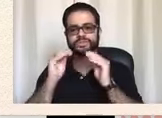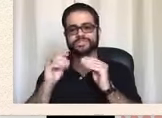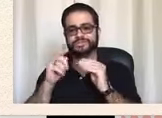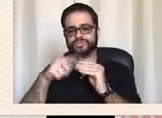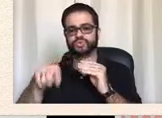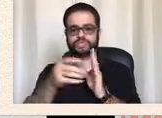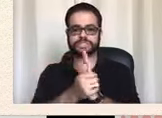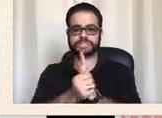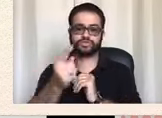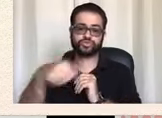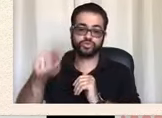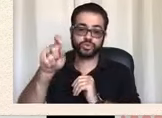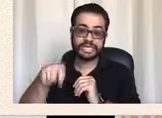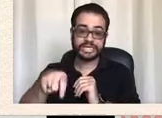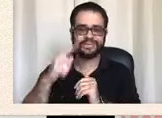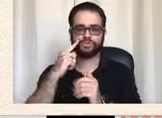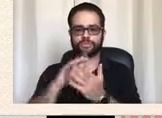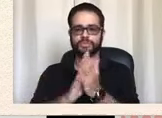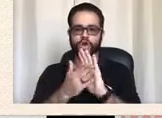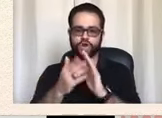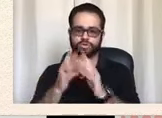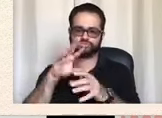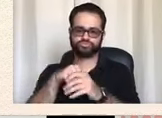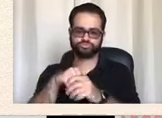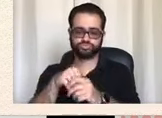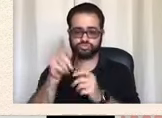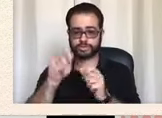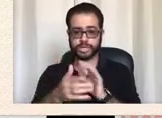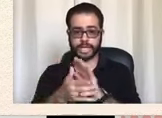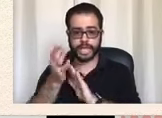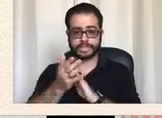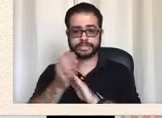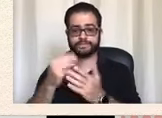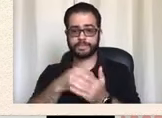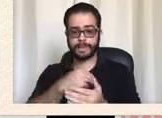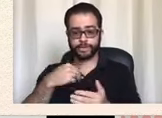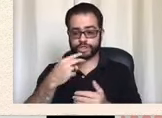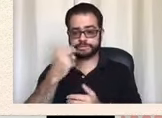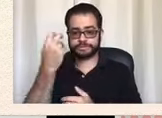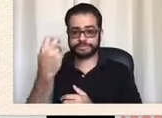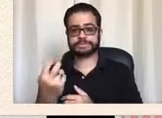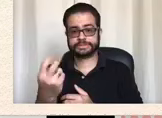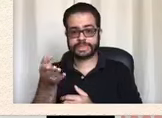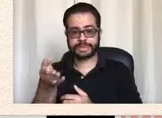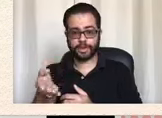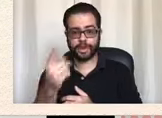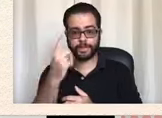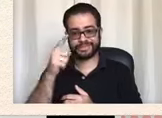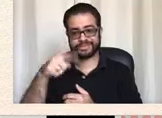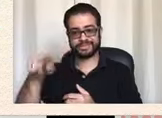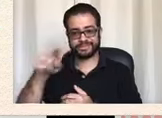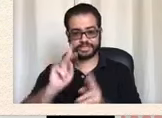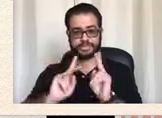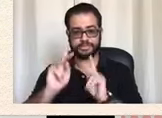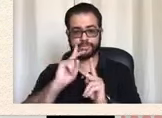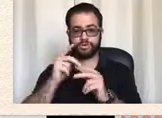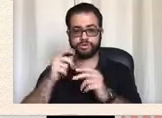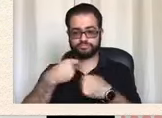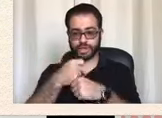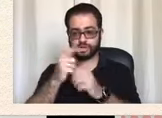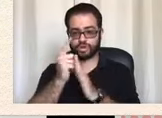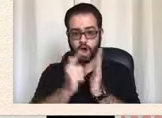table, so that you could be an active member sitting there. And because these people that are policymakers, they're being